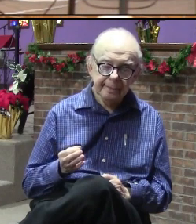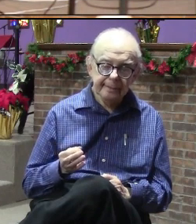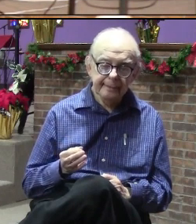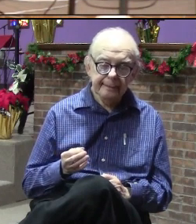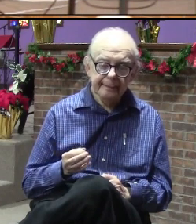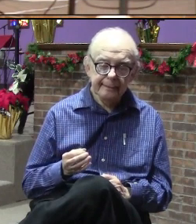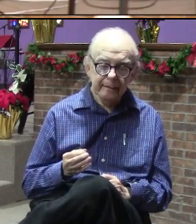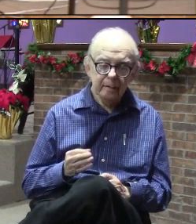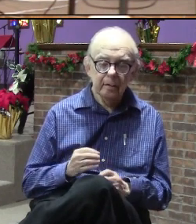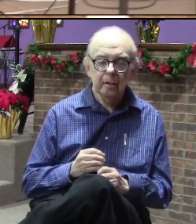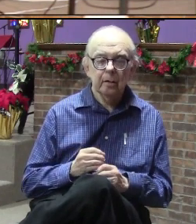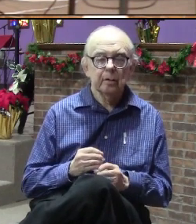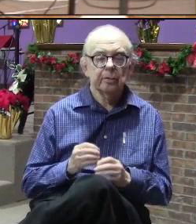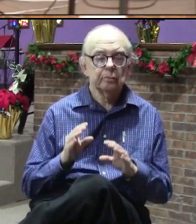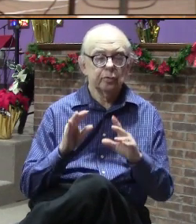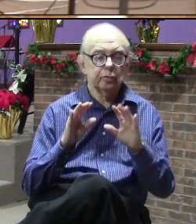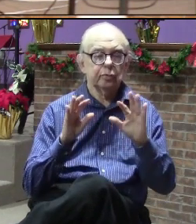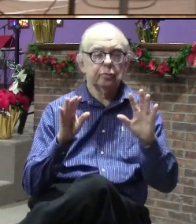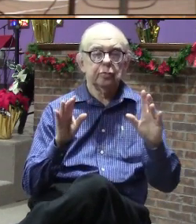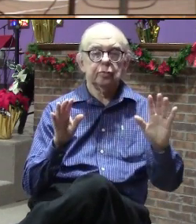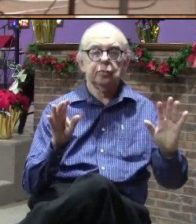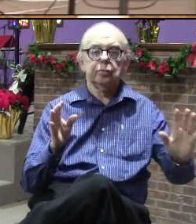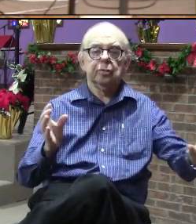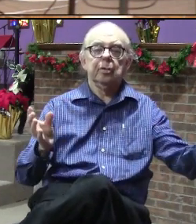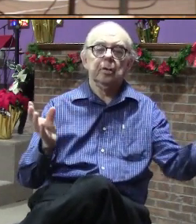luster has kind of just